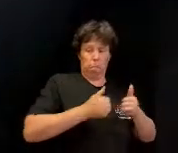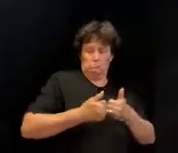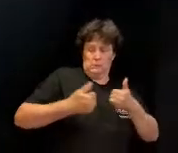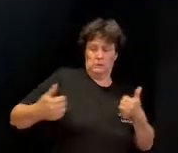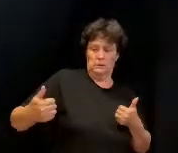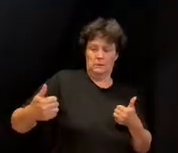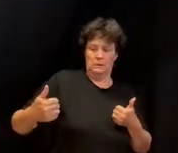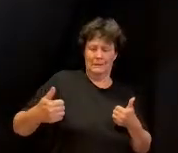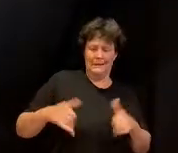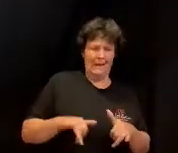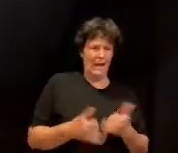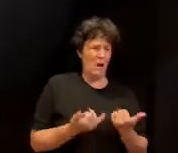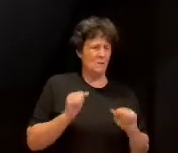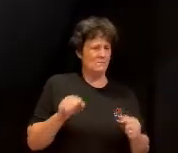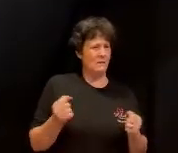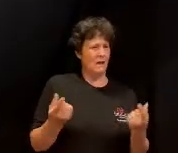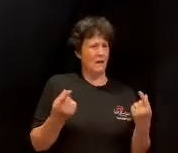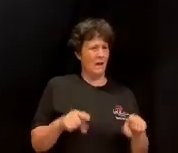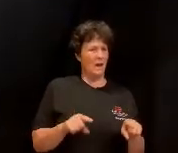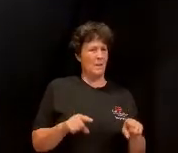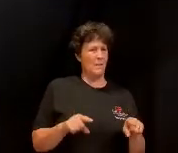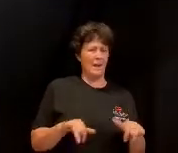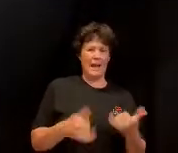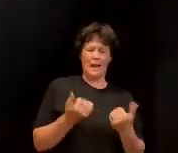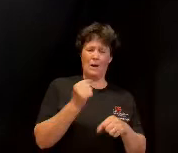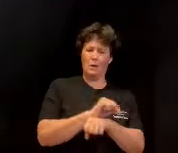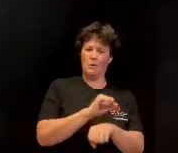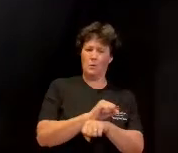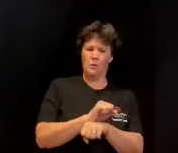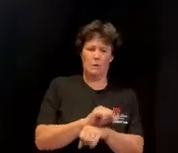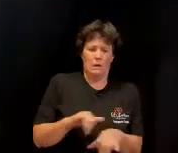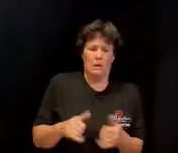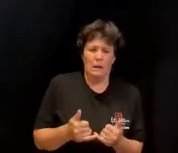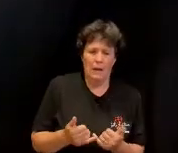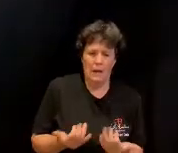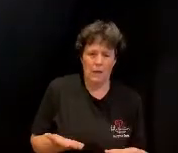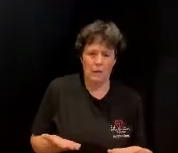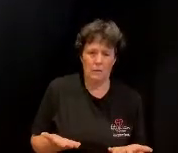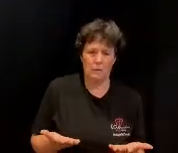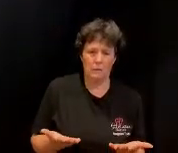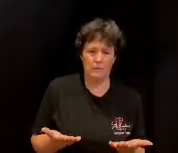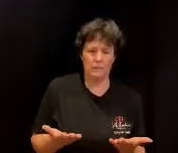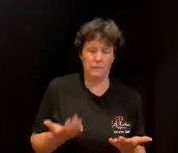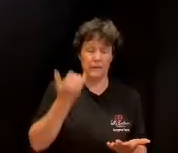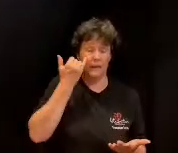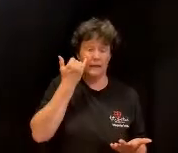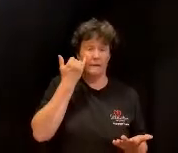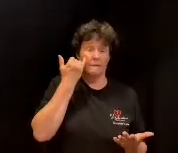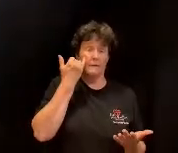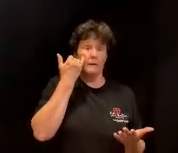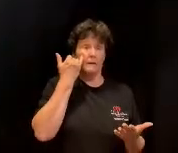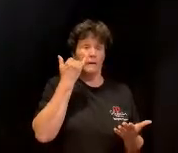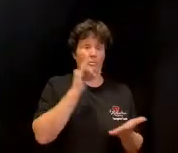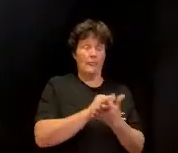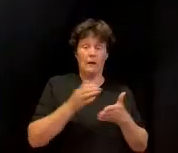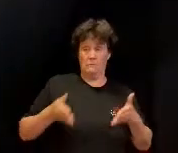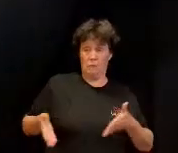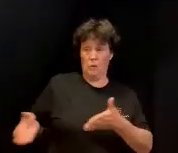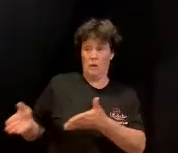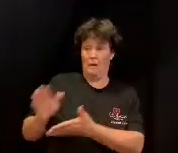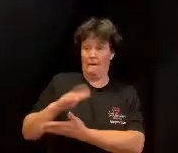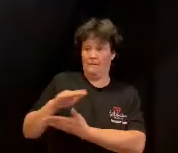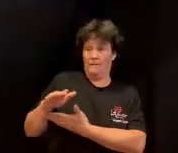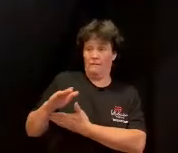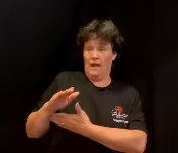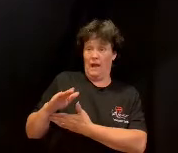even be? How can it really even be? I mean, if that road out there is 55 mile an